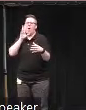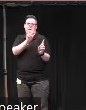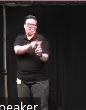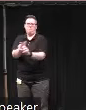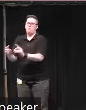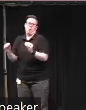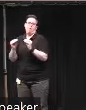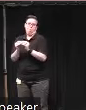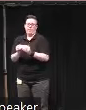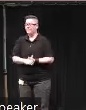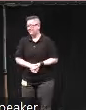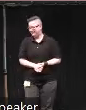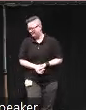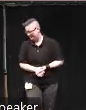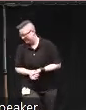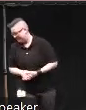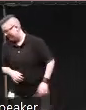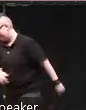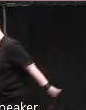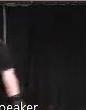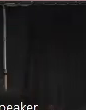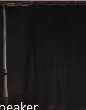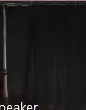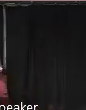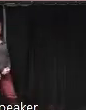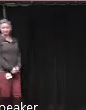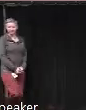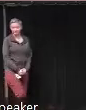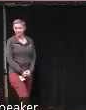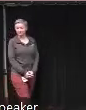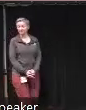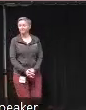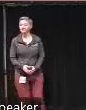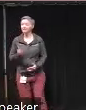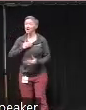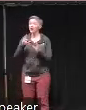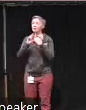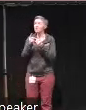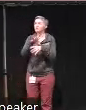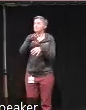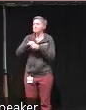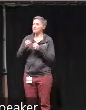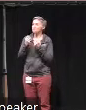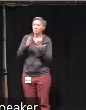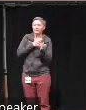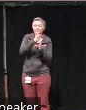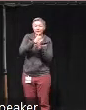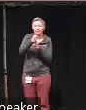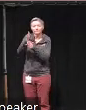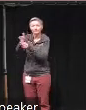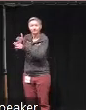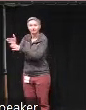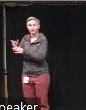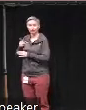more diversified. We are a multidisciplinary department that really wants to leverage